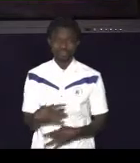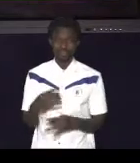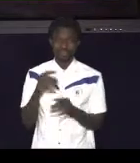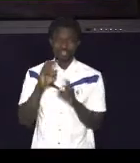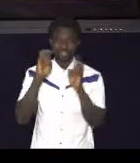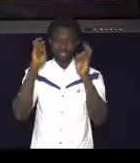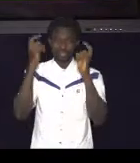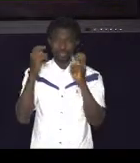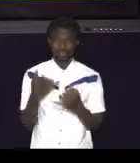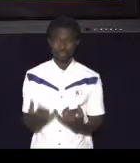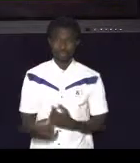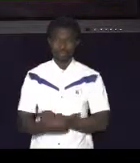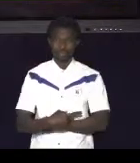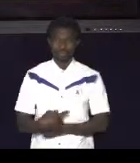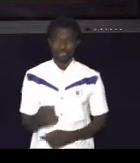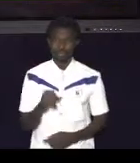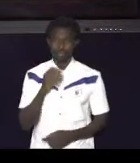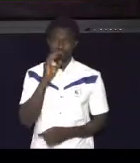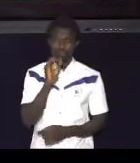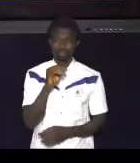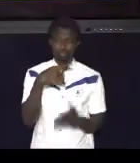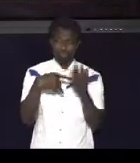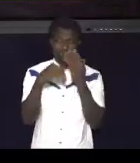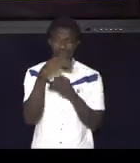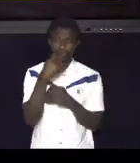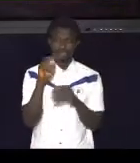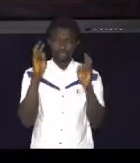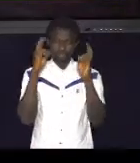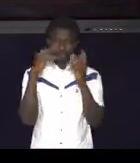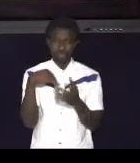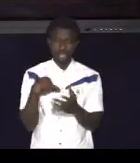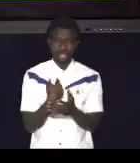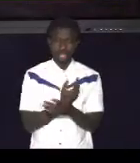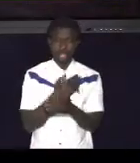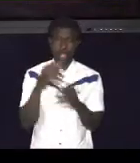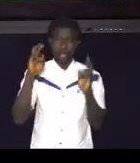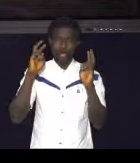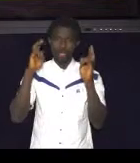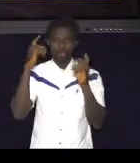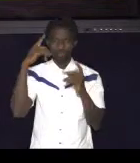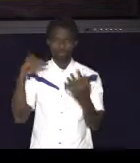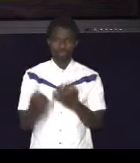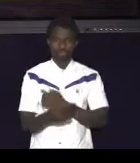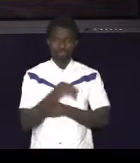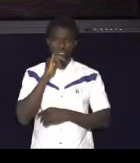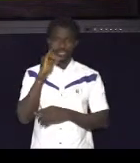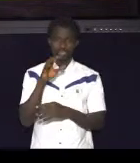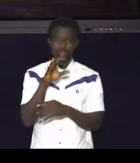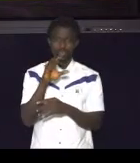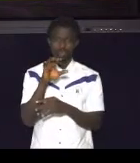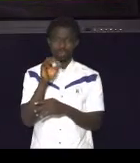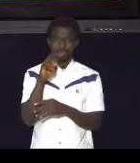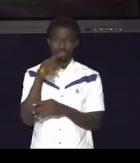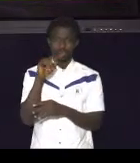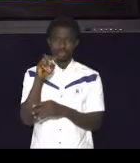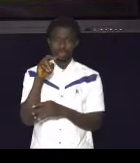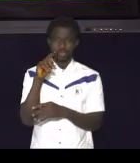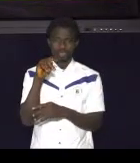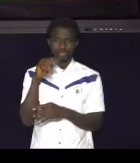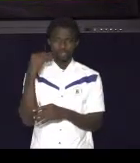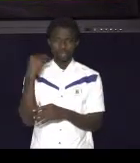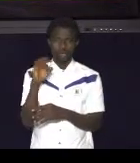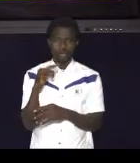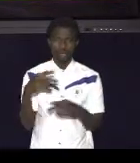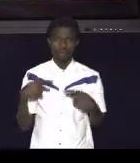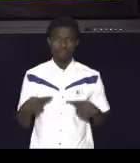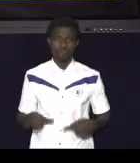interesting topic today. So, what is the topic? Our topic for today is components of physical fitness.